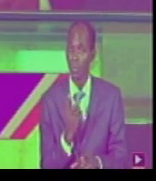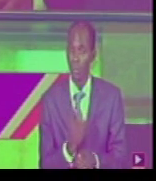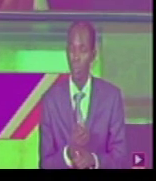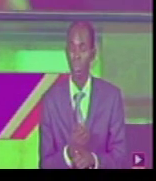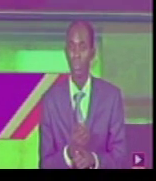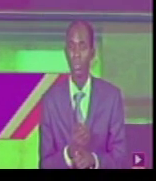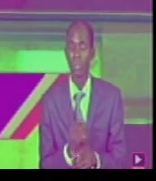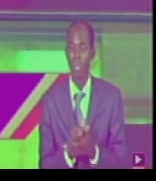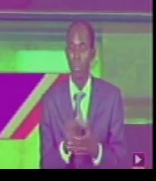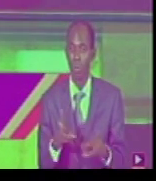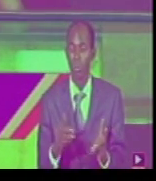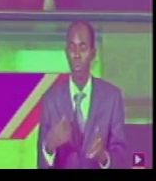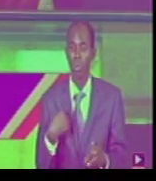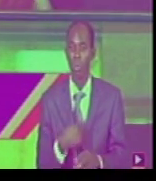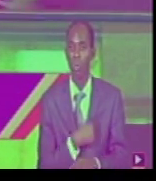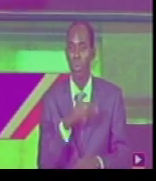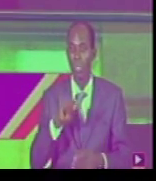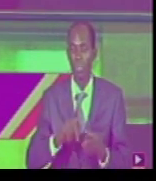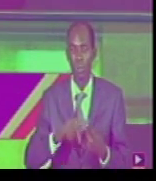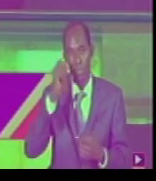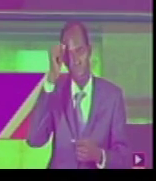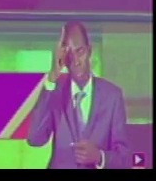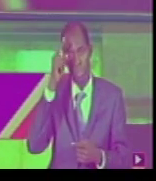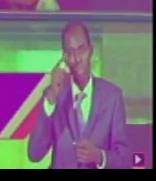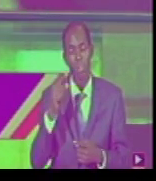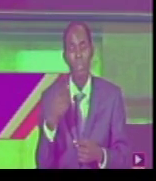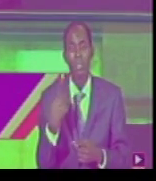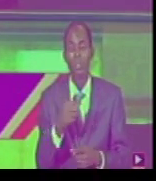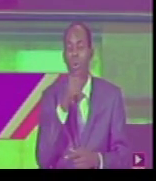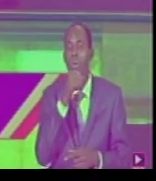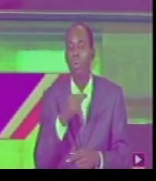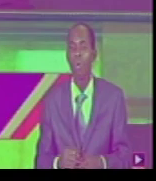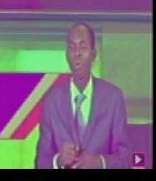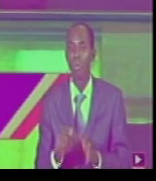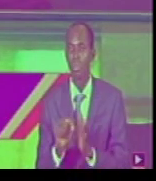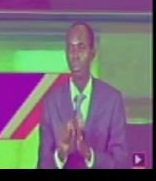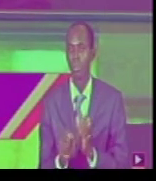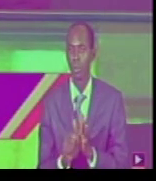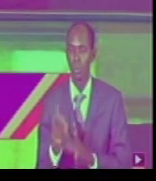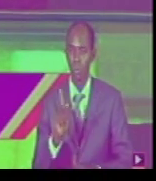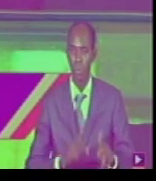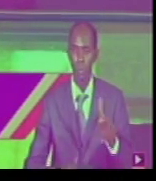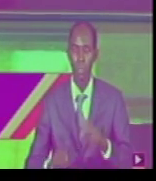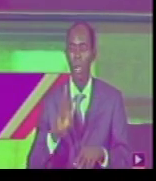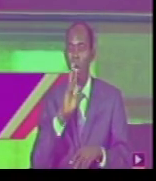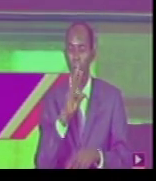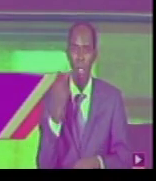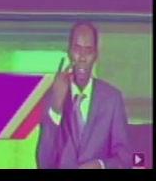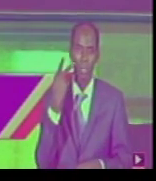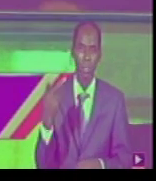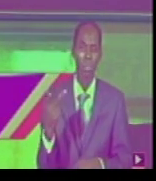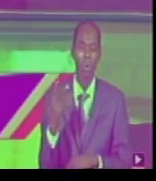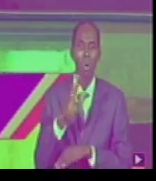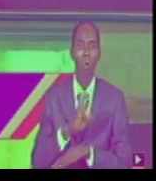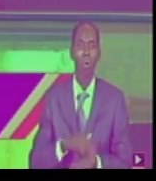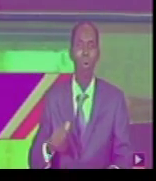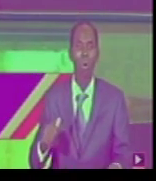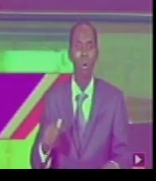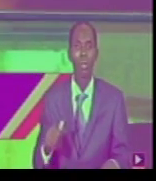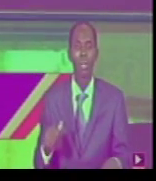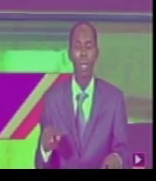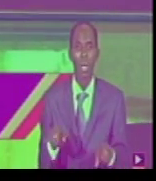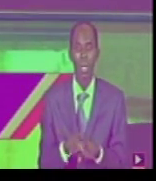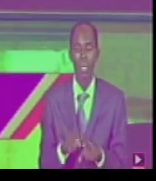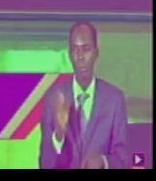to understand the Old Testament people were referred to as pilgrims and